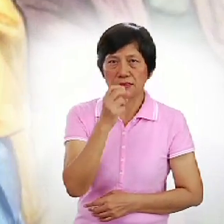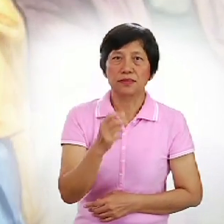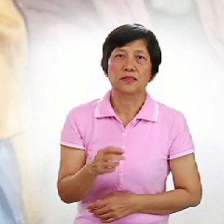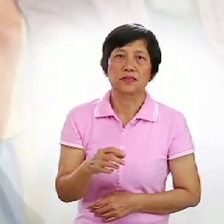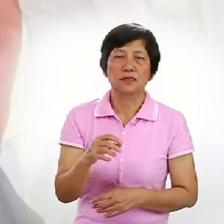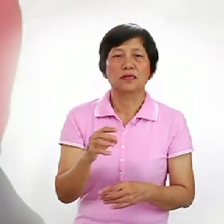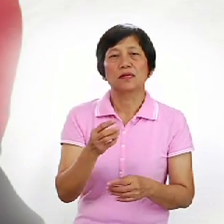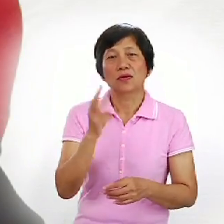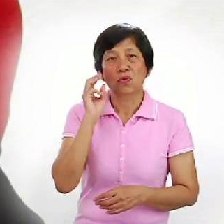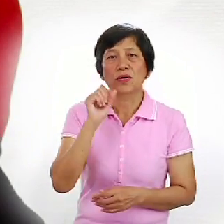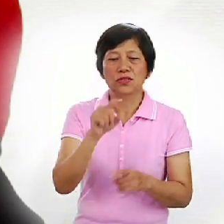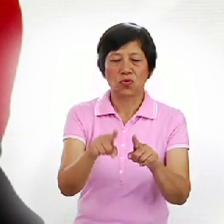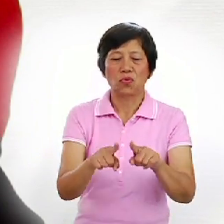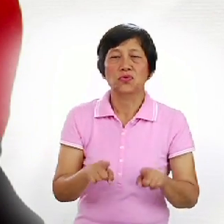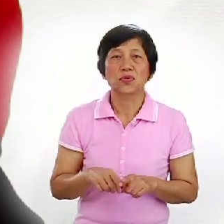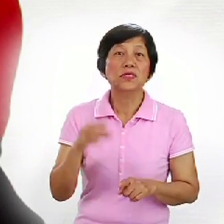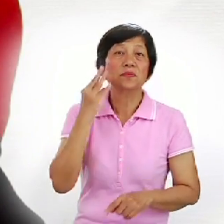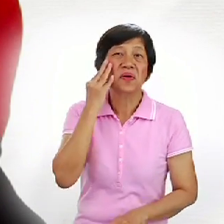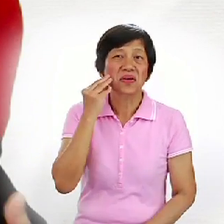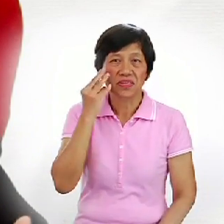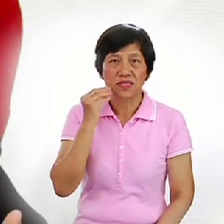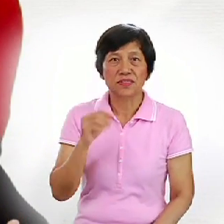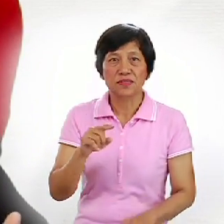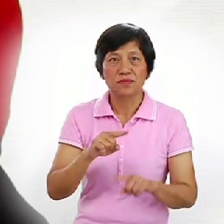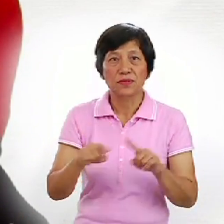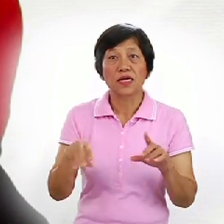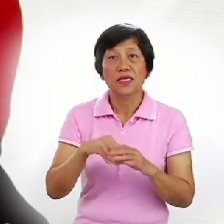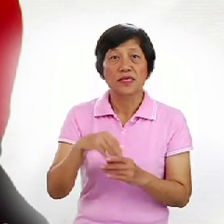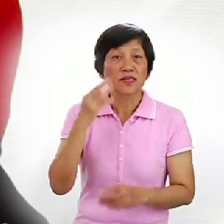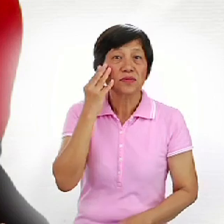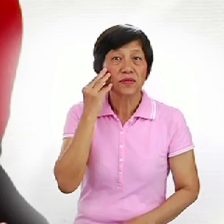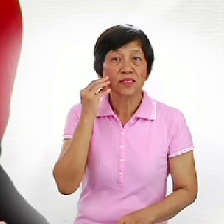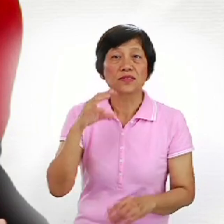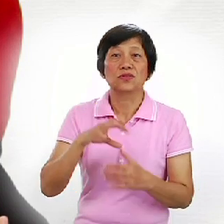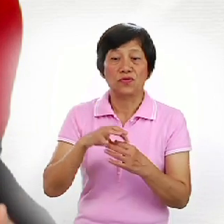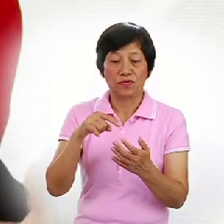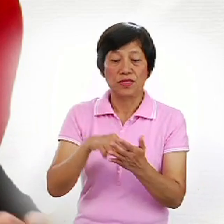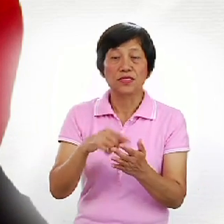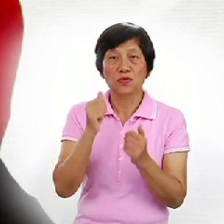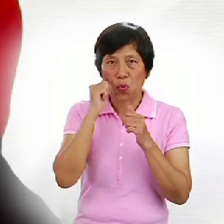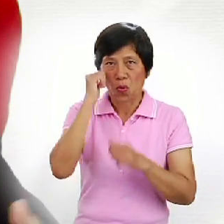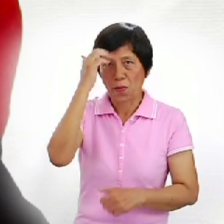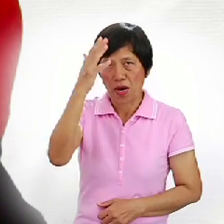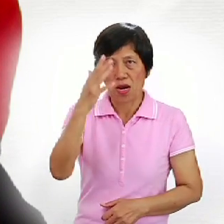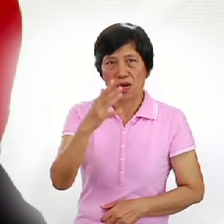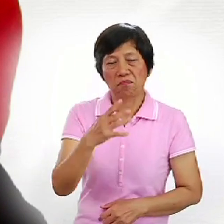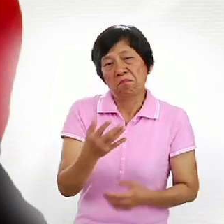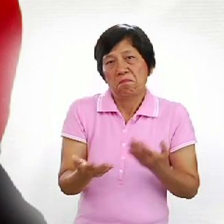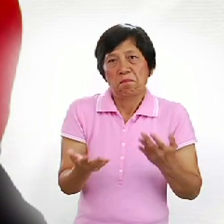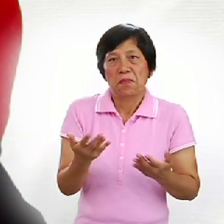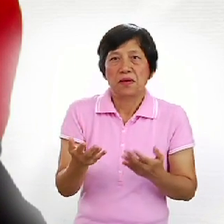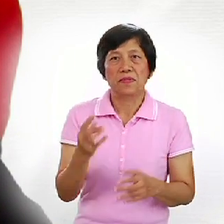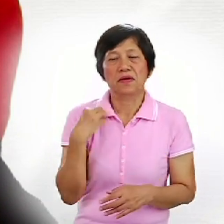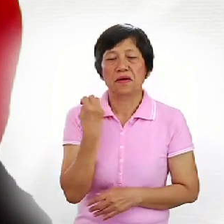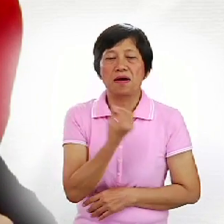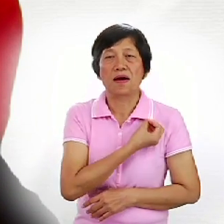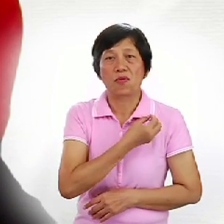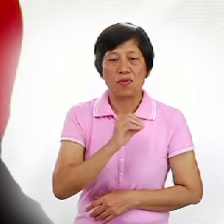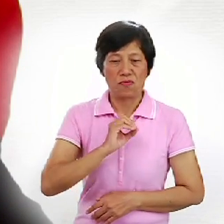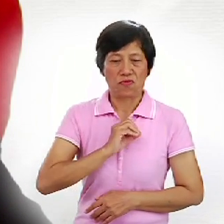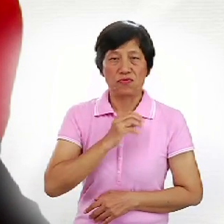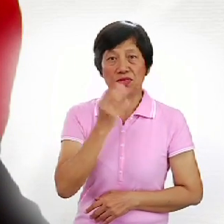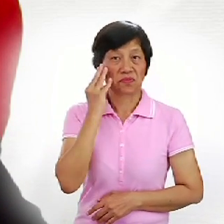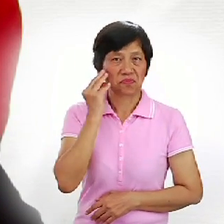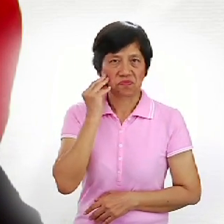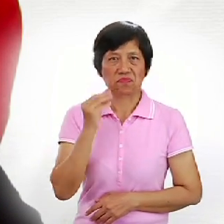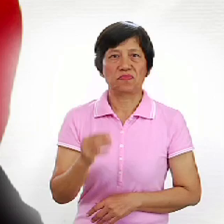Paul's experience. But in the experience of this woman, and maybe our experience, the beginning